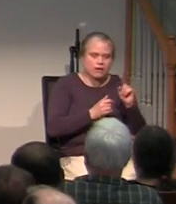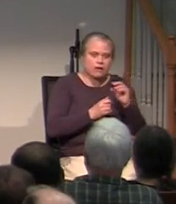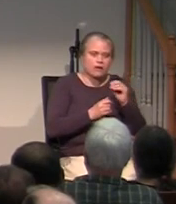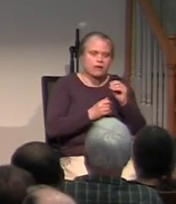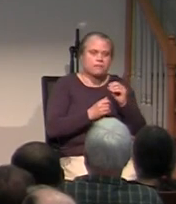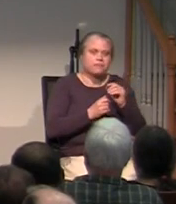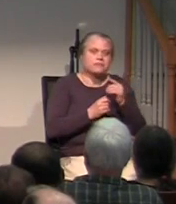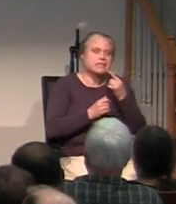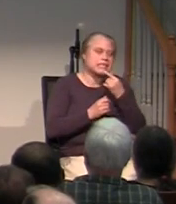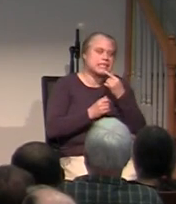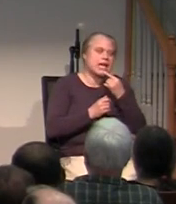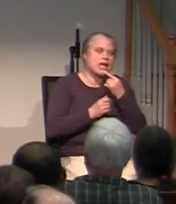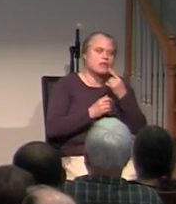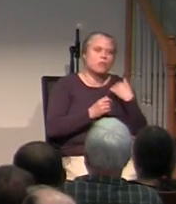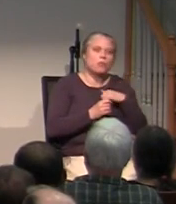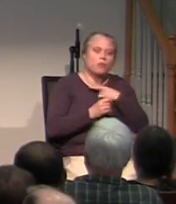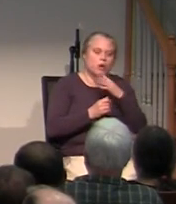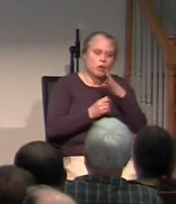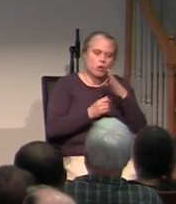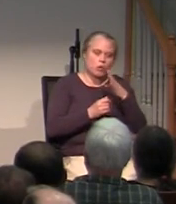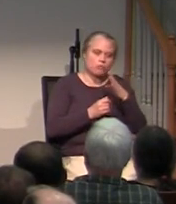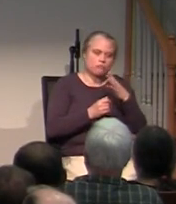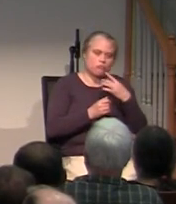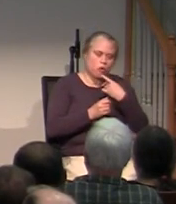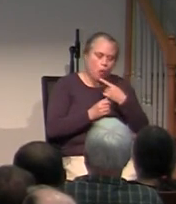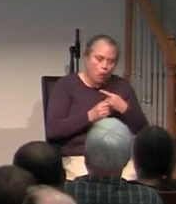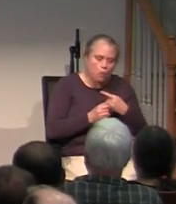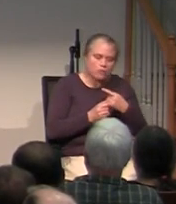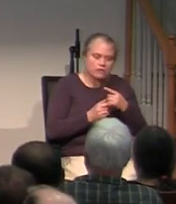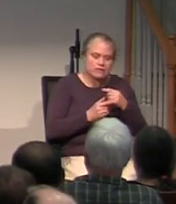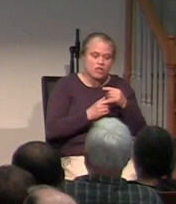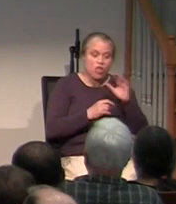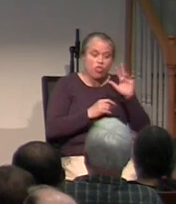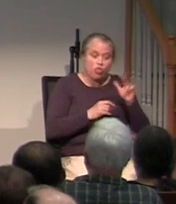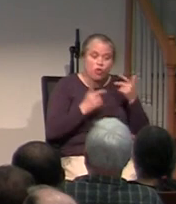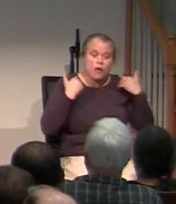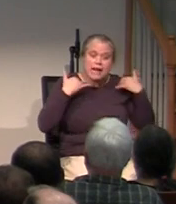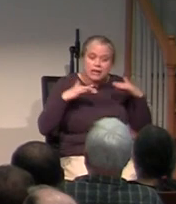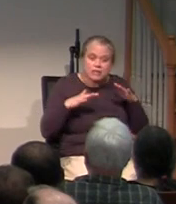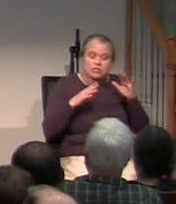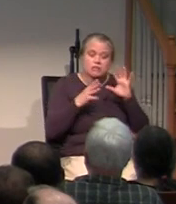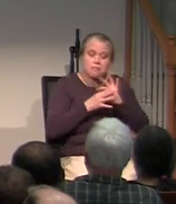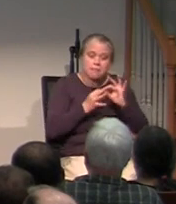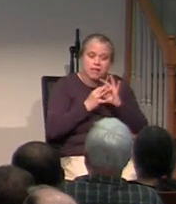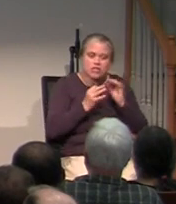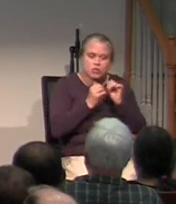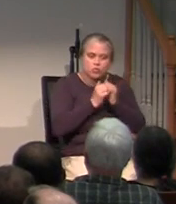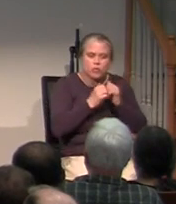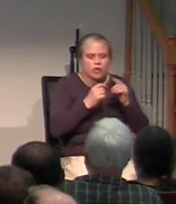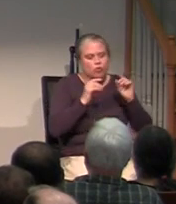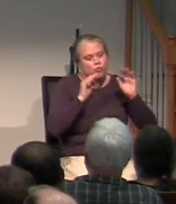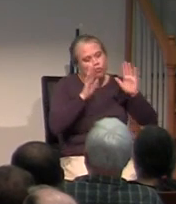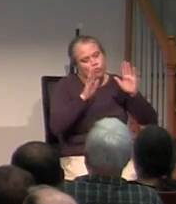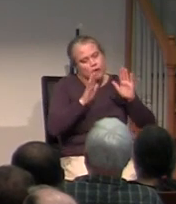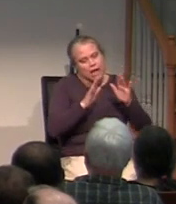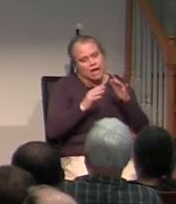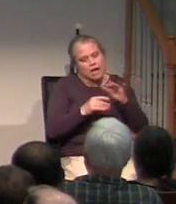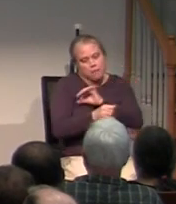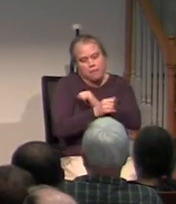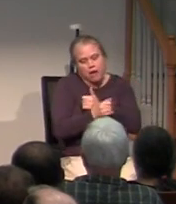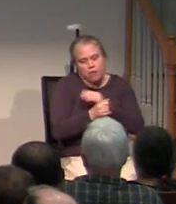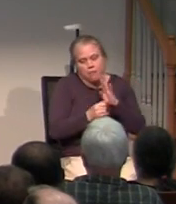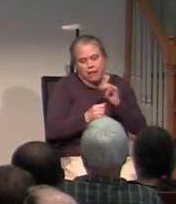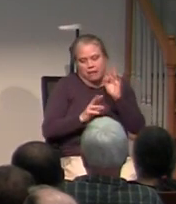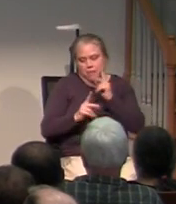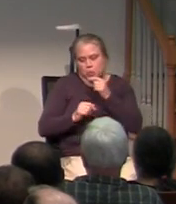she says, as foretold in this 18th of Revelation, the third angel's message is proclaimed with great power by those who give the final warning